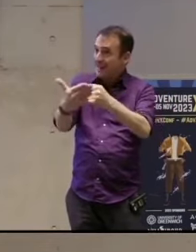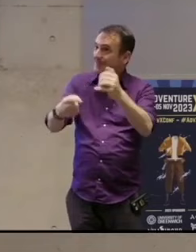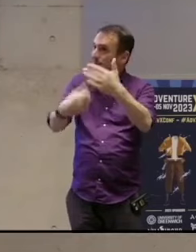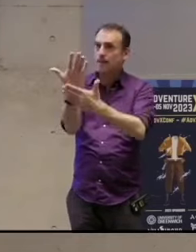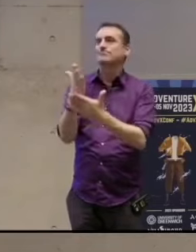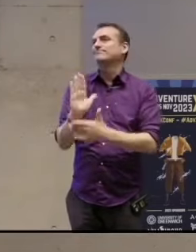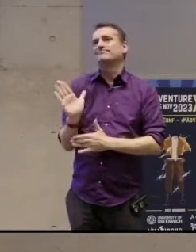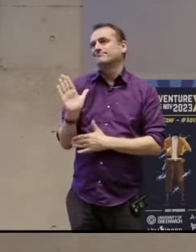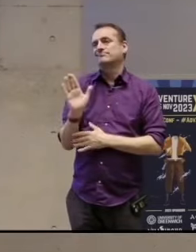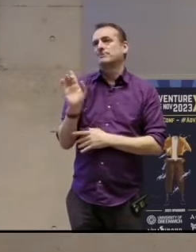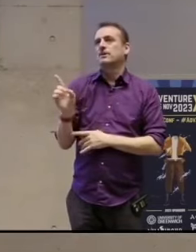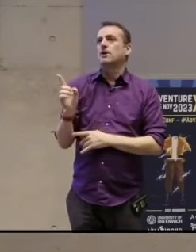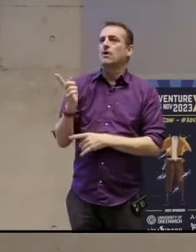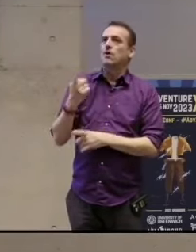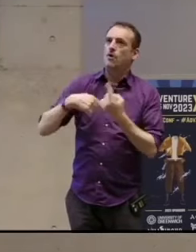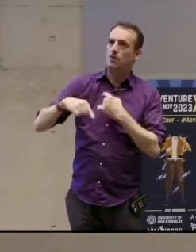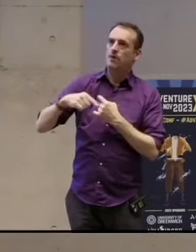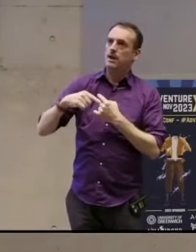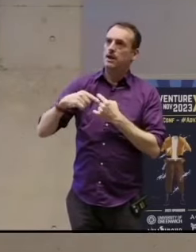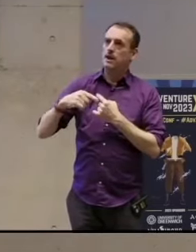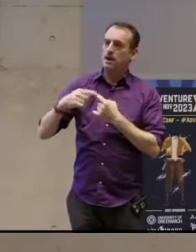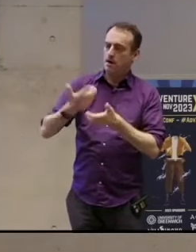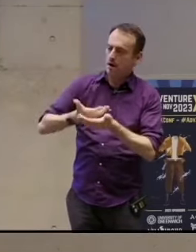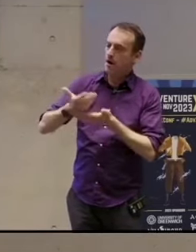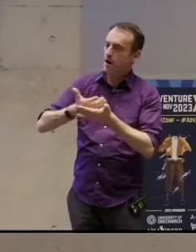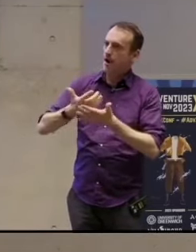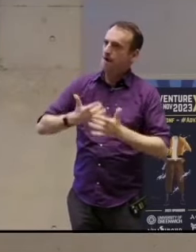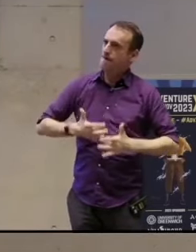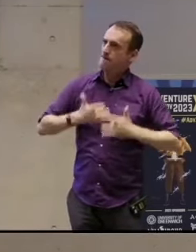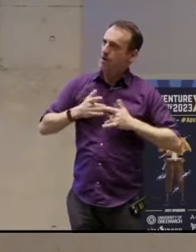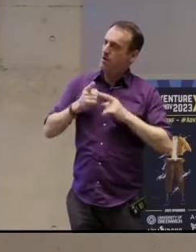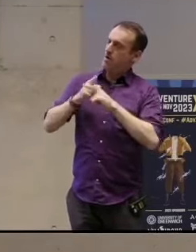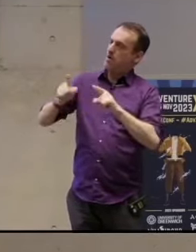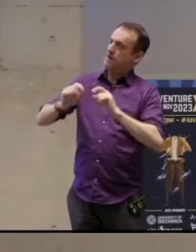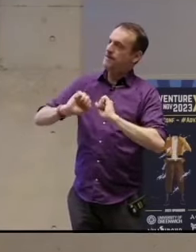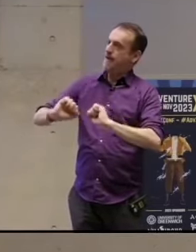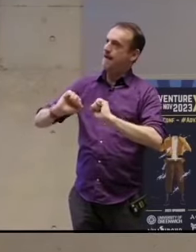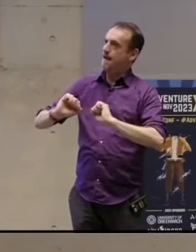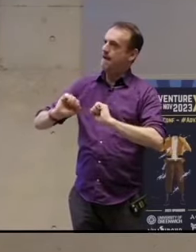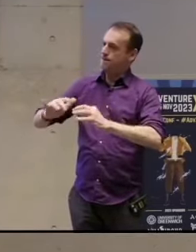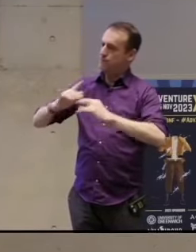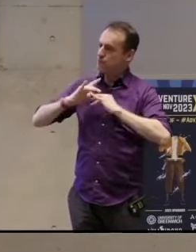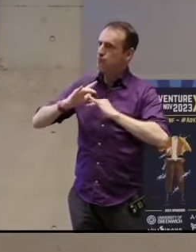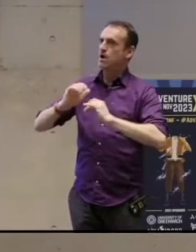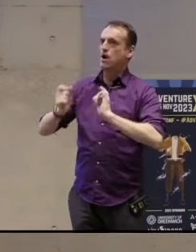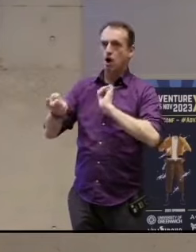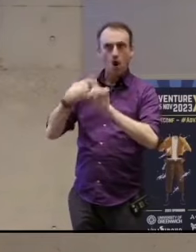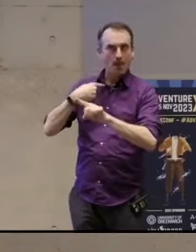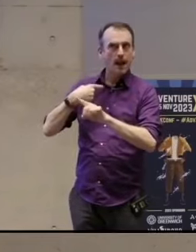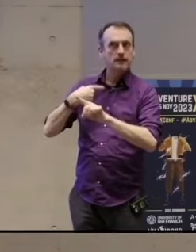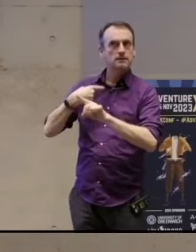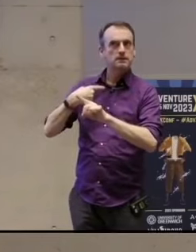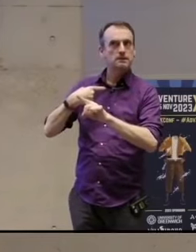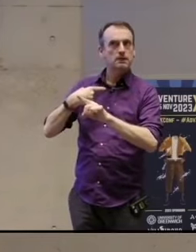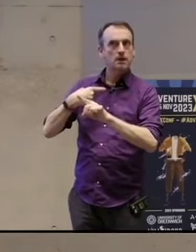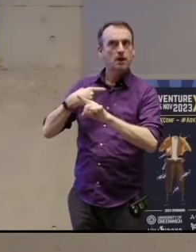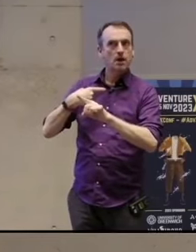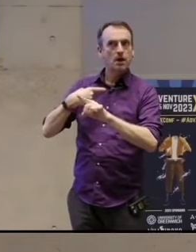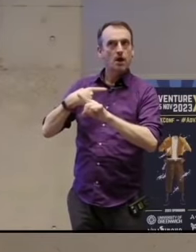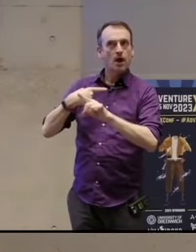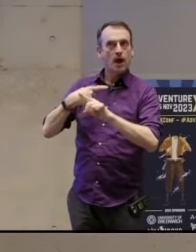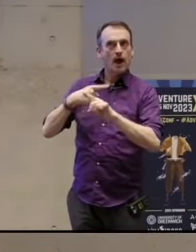of the things as, you know, the iteration, the comments kind of, they didn't have as much